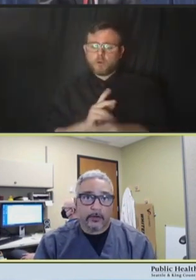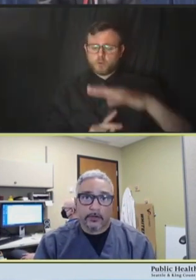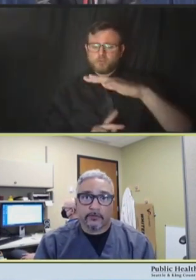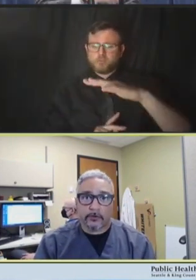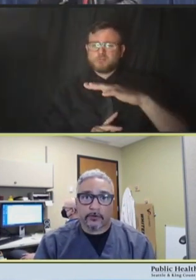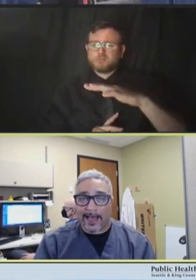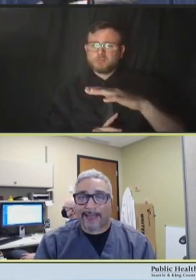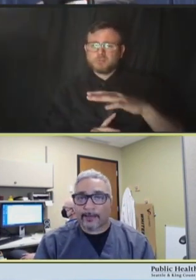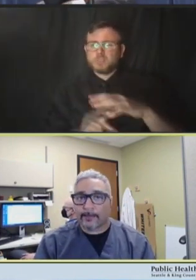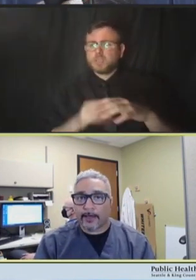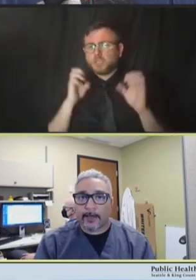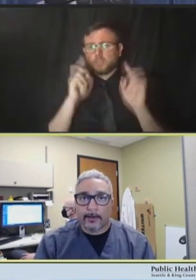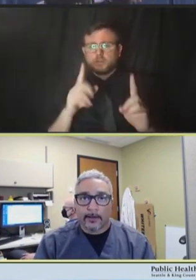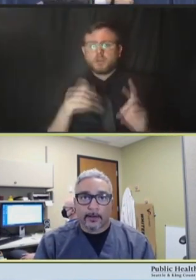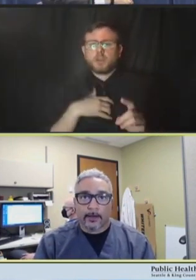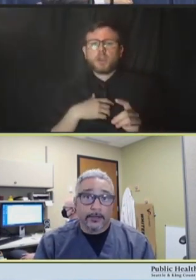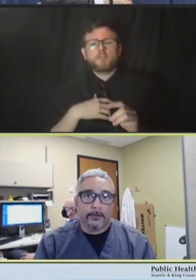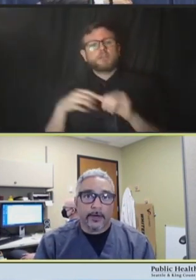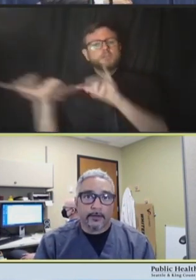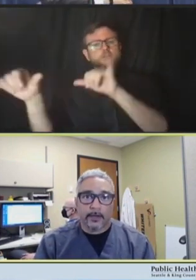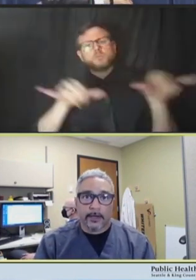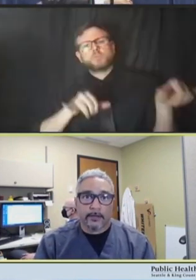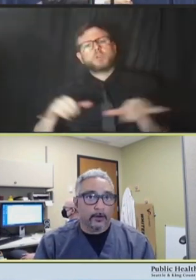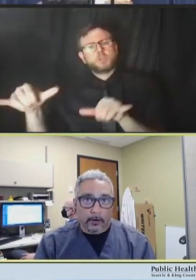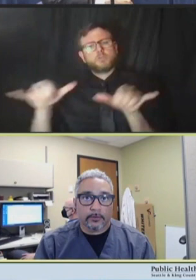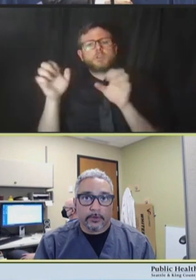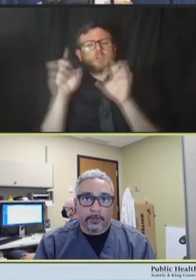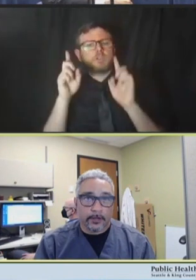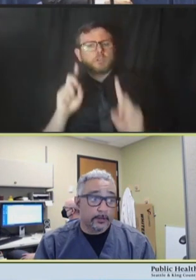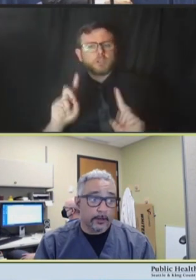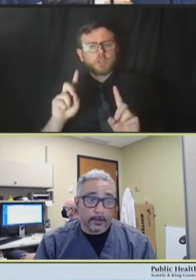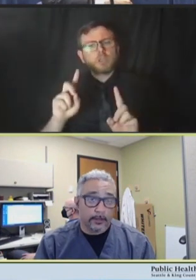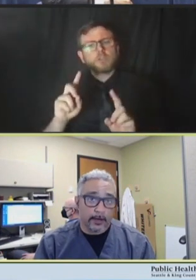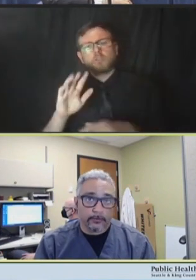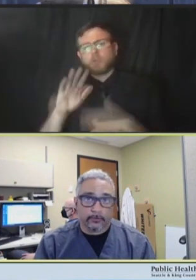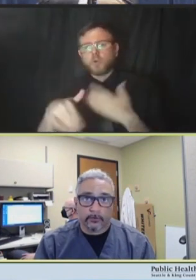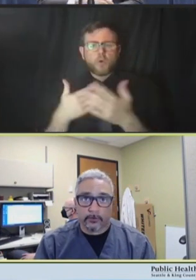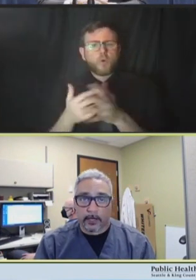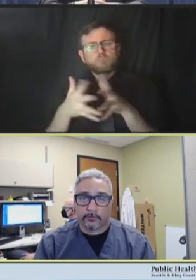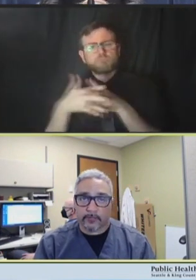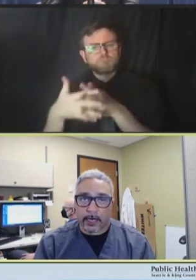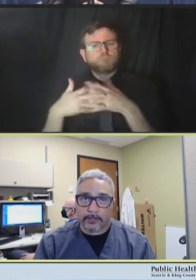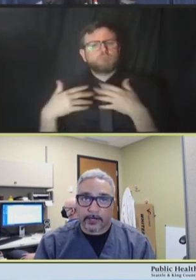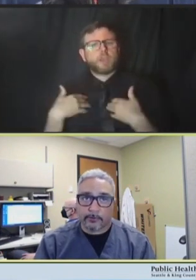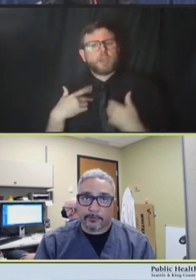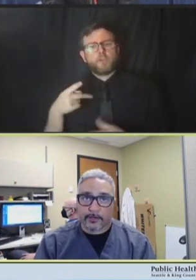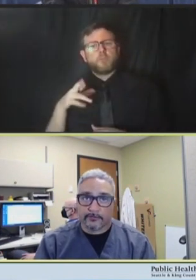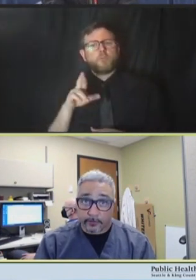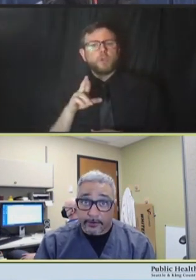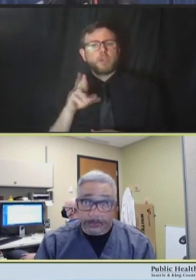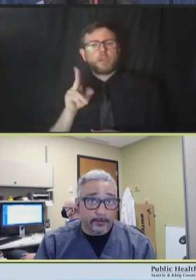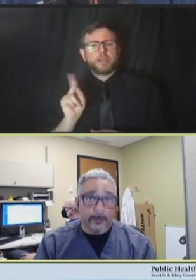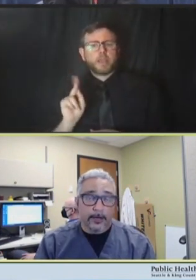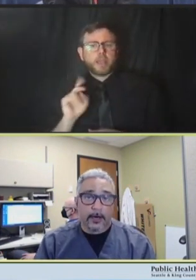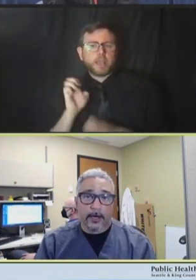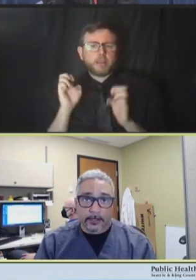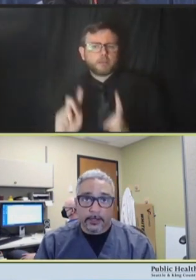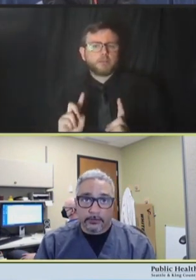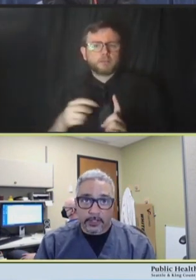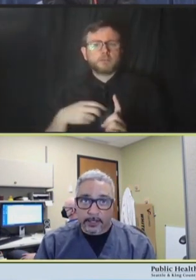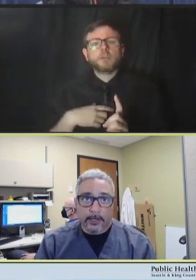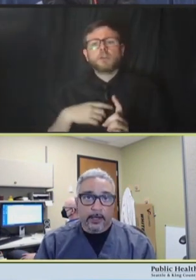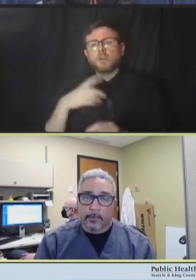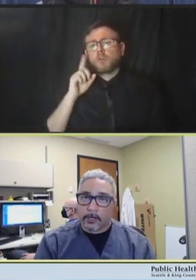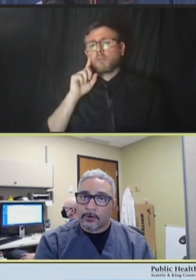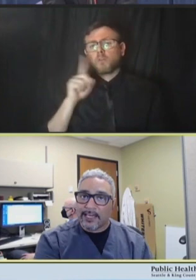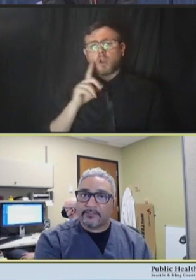having, universal access to that in the United States to all communities, and that also, of course, helps from a child care perspective for the parents, is a huge